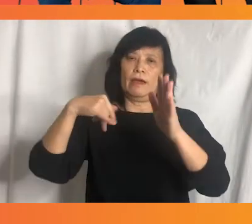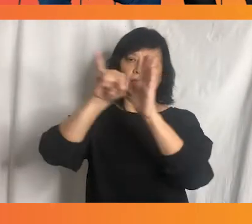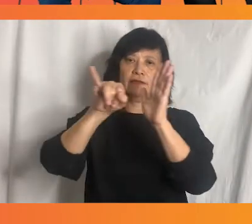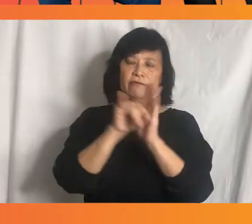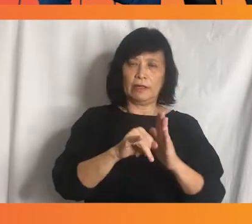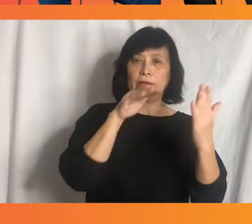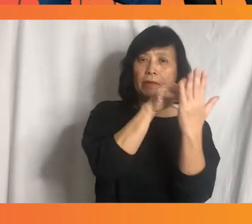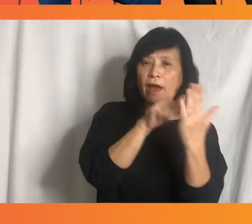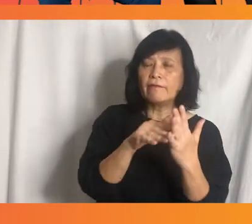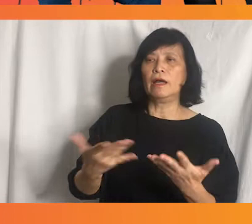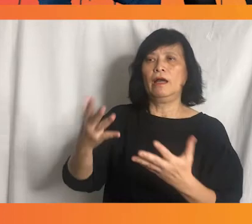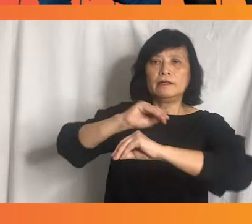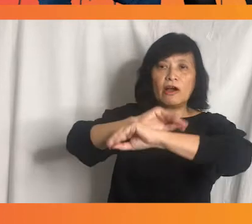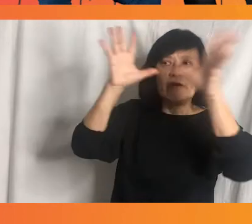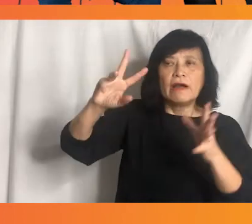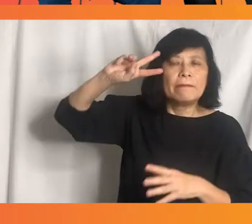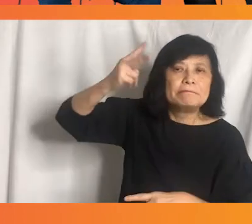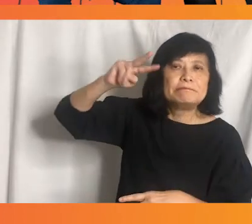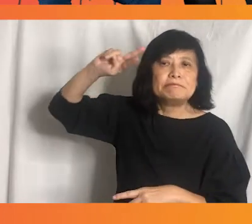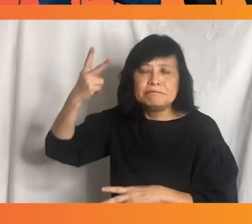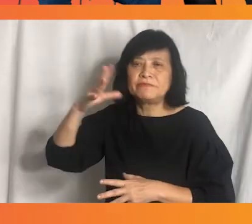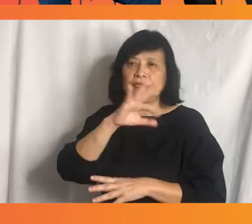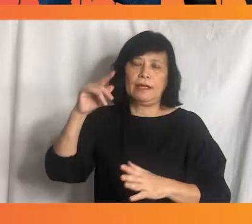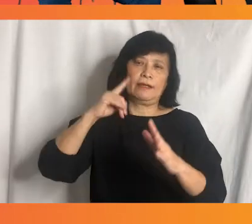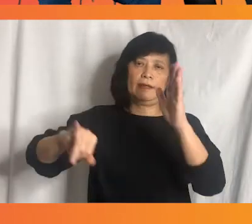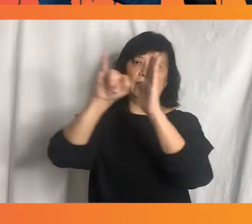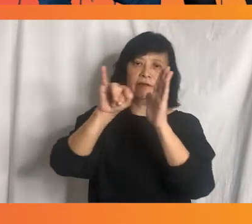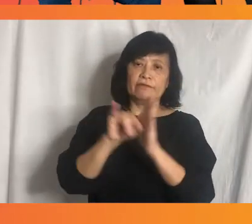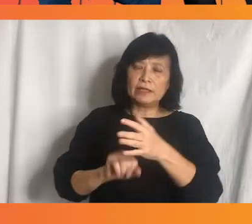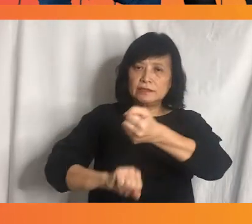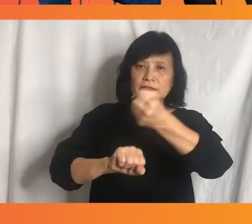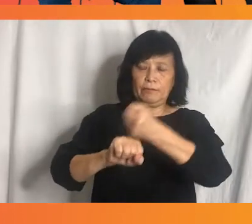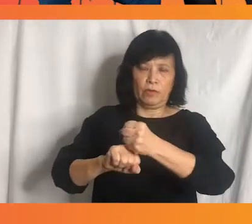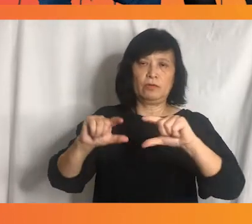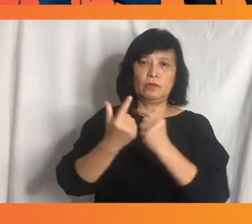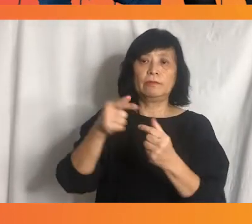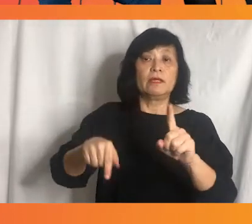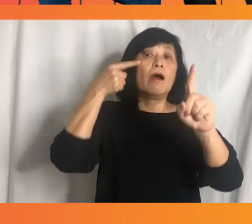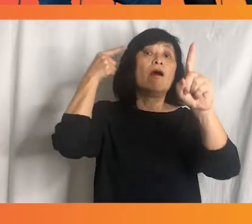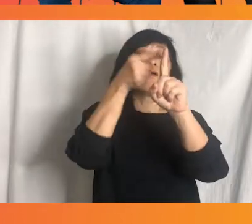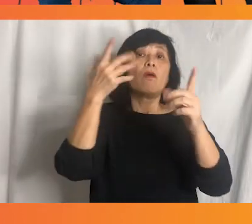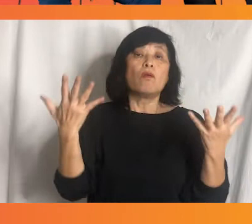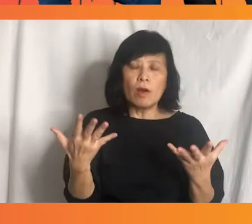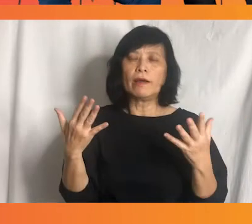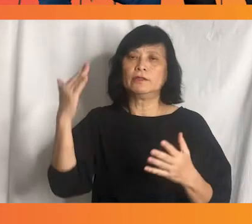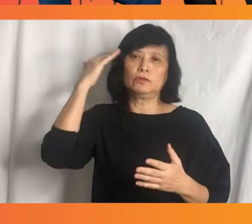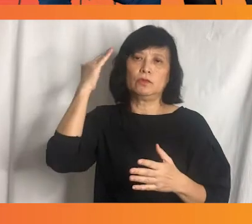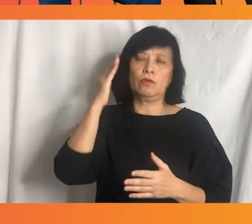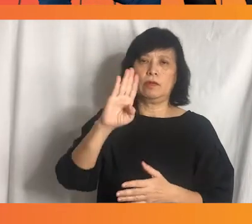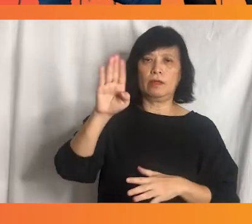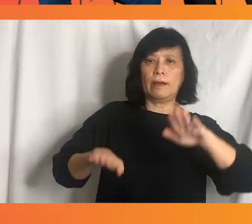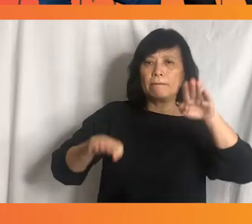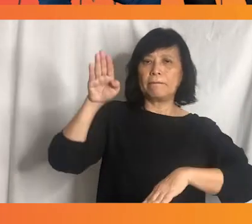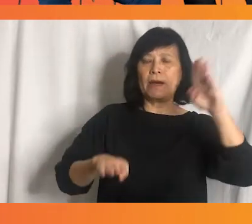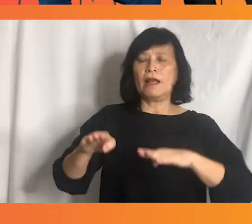their concerns, clarify misconceptions, identify support system. The goal in this stage is to help tip the balance towards the